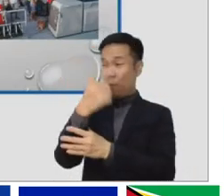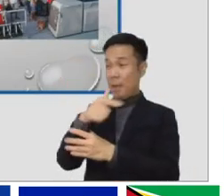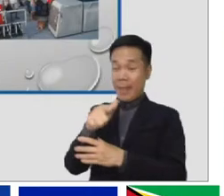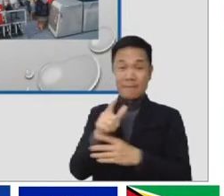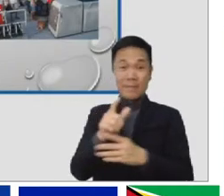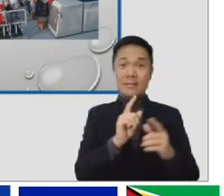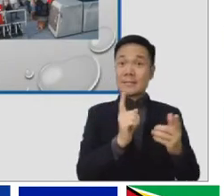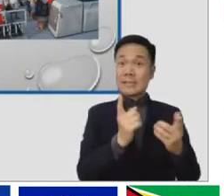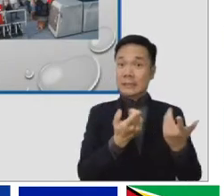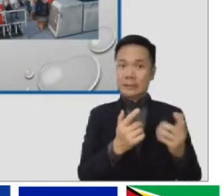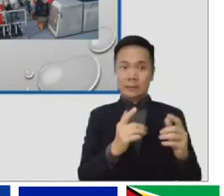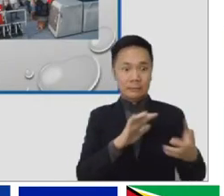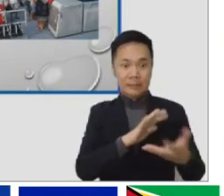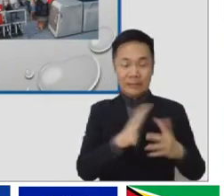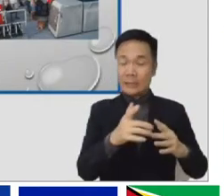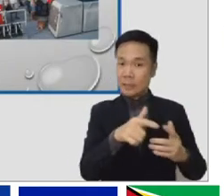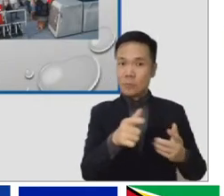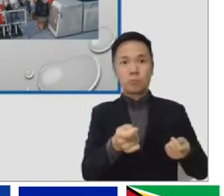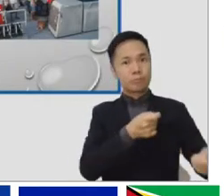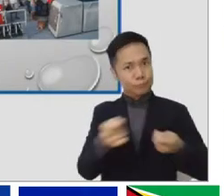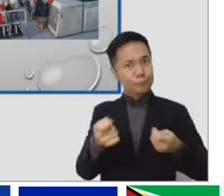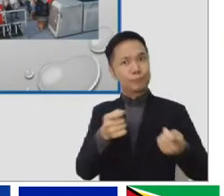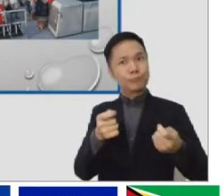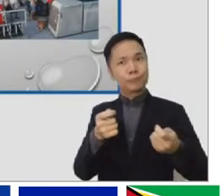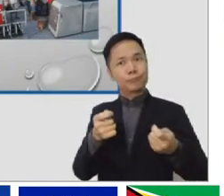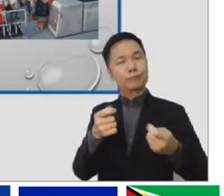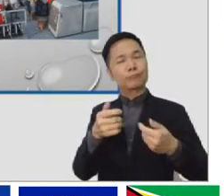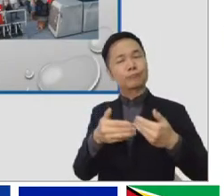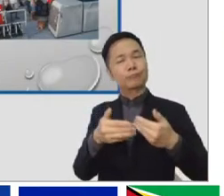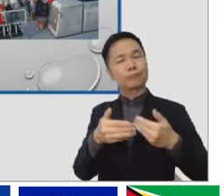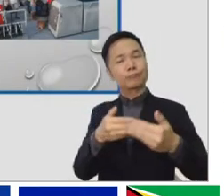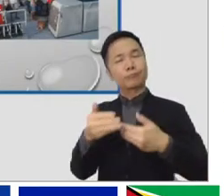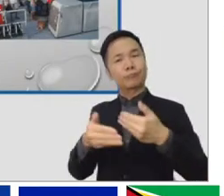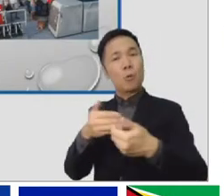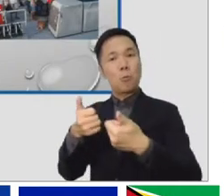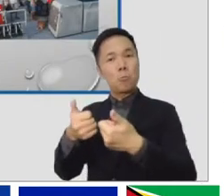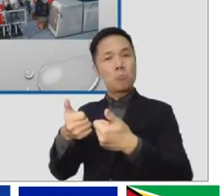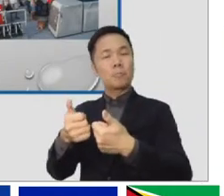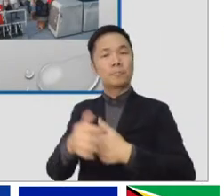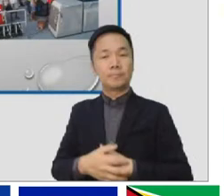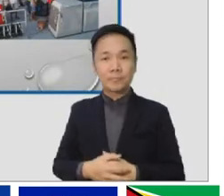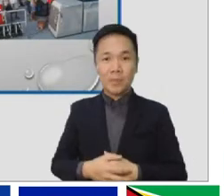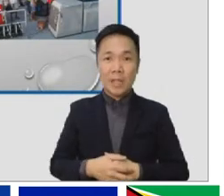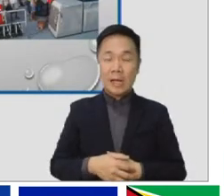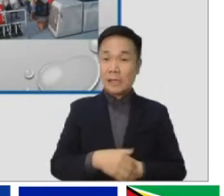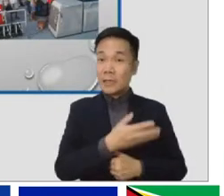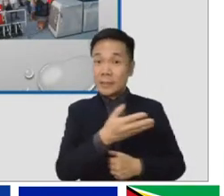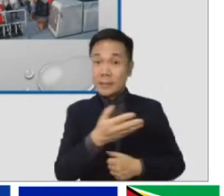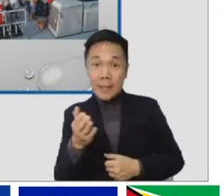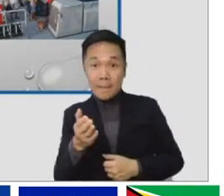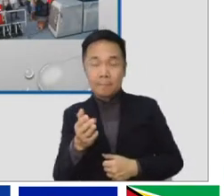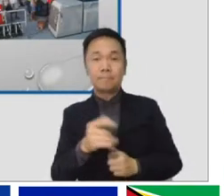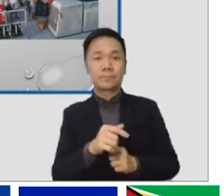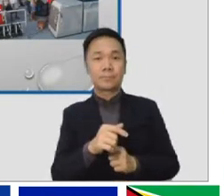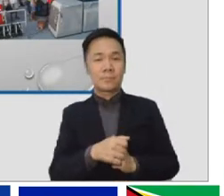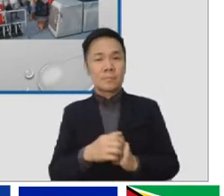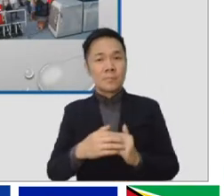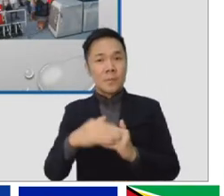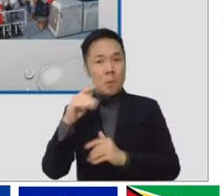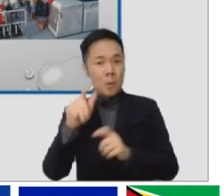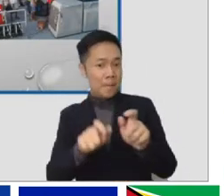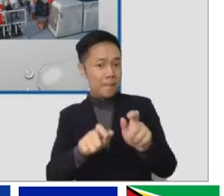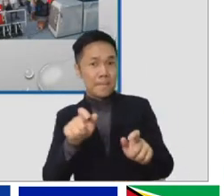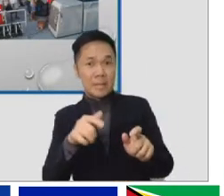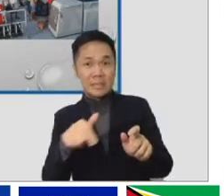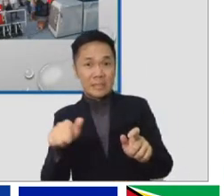risk communications was demonstrated by the general rejection, however, of most of the risk at-risk